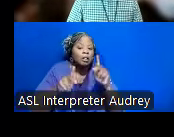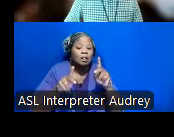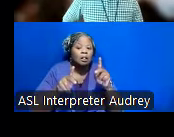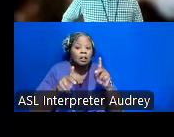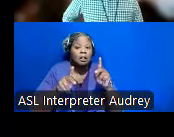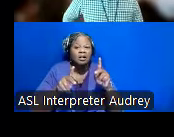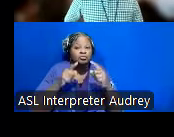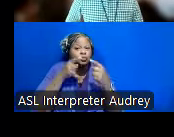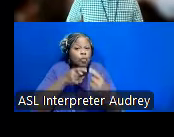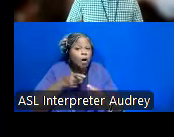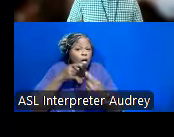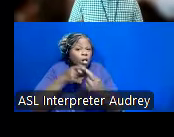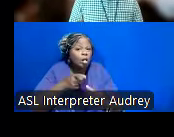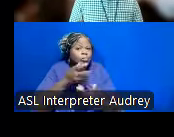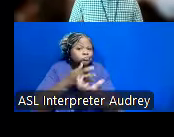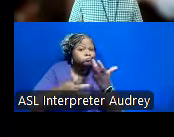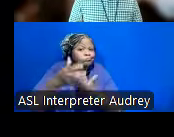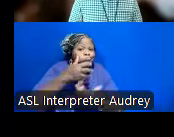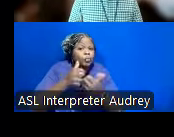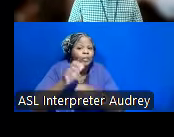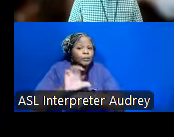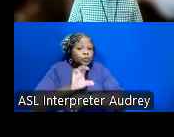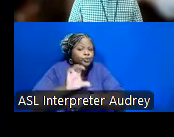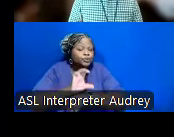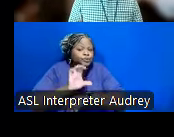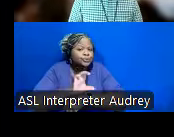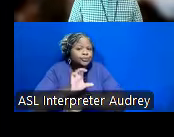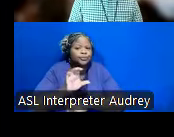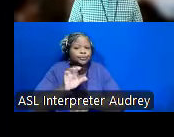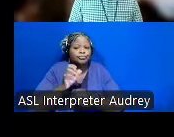sort of struggled interfacing with computers.